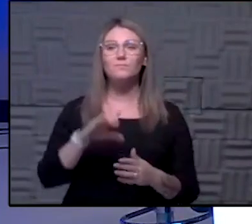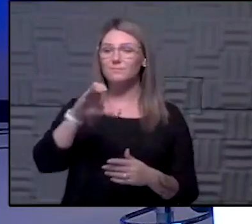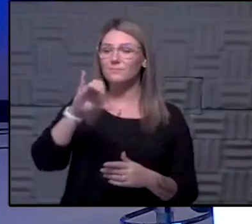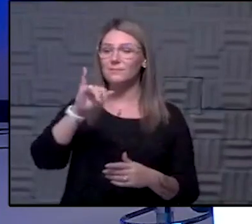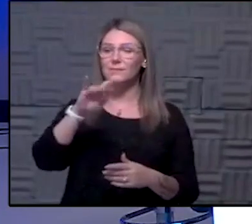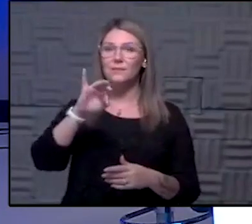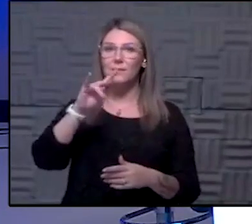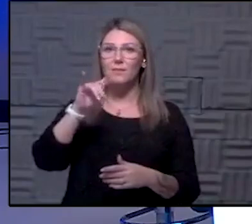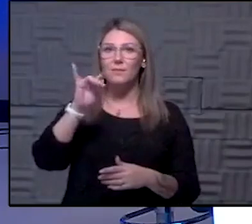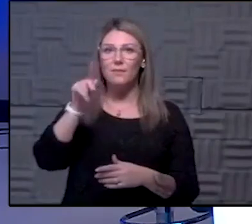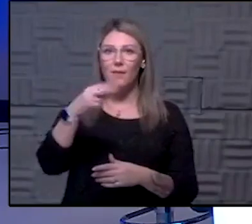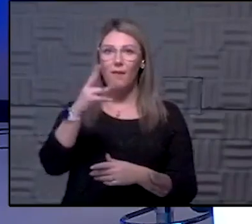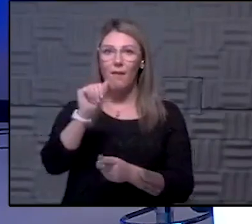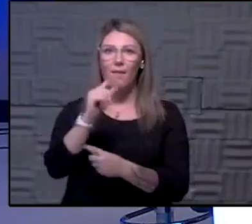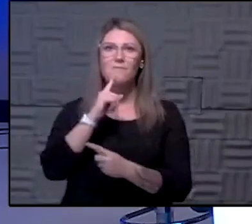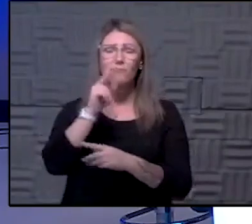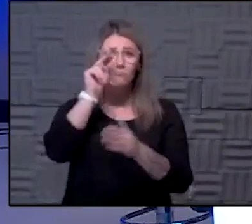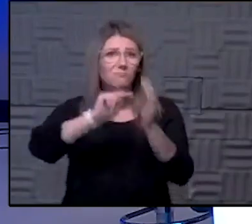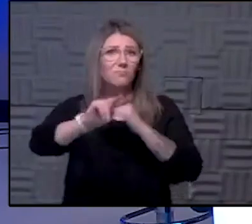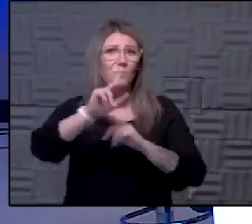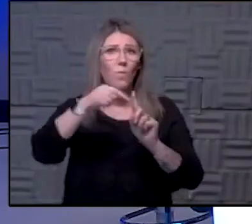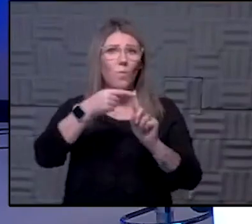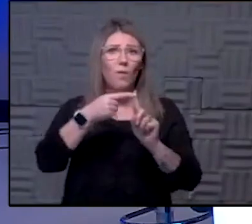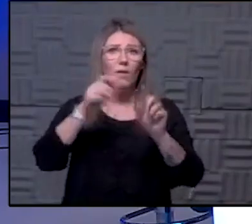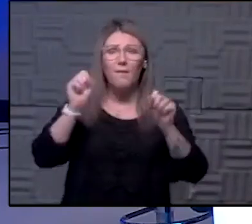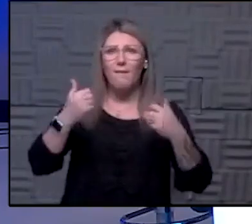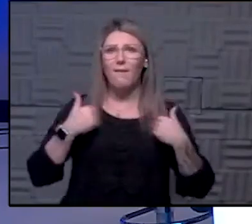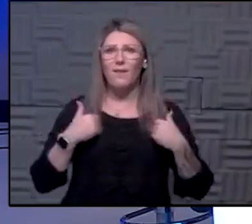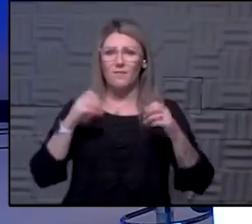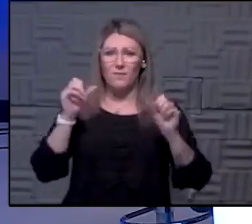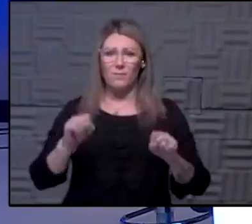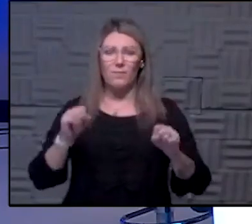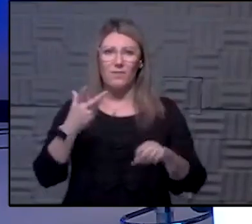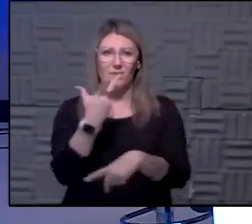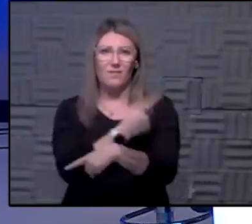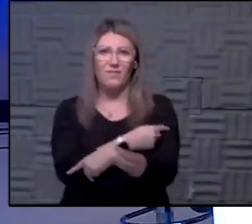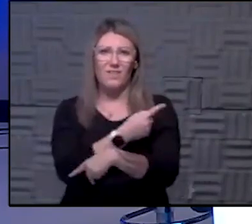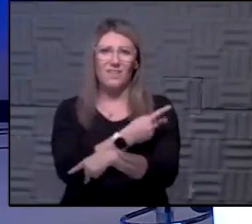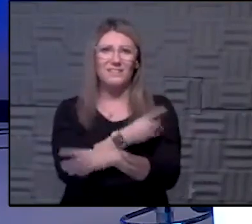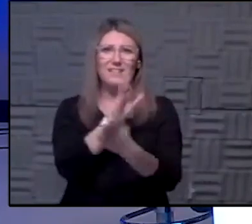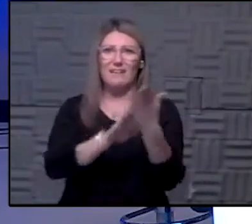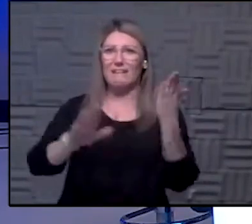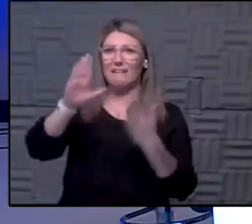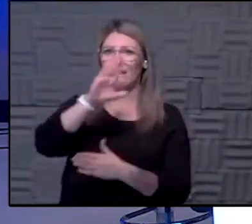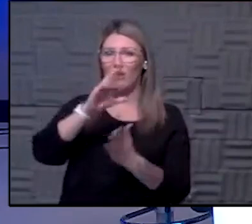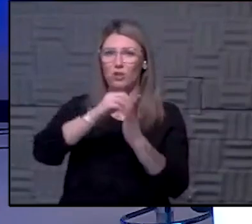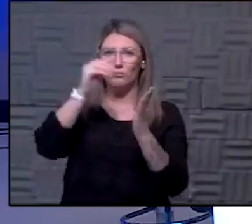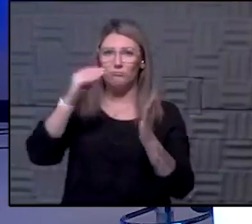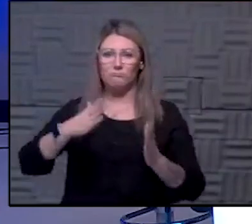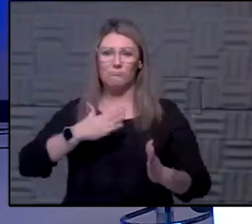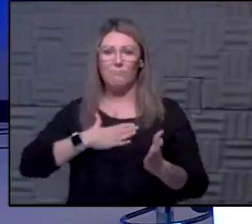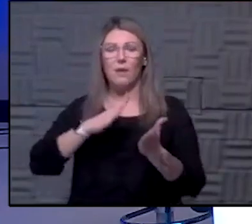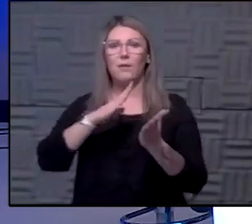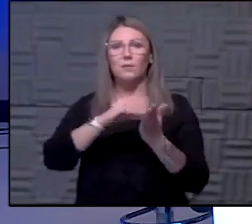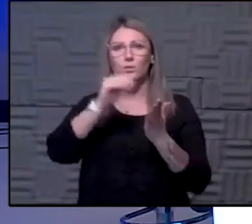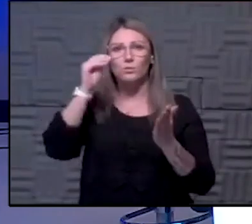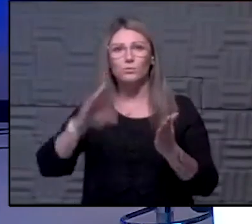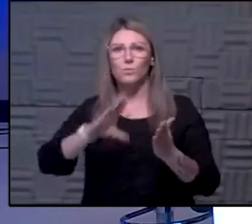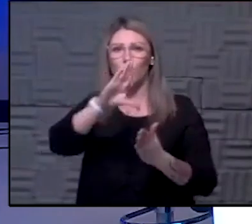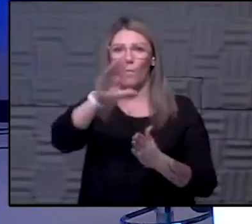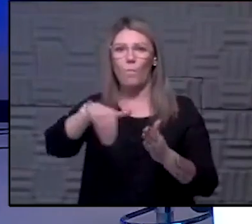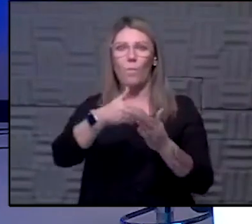wants to know, do you foresee when we will be able to have the ability to vaccinate our college kids? My student has spent